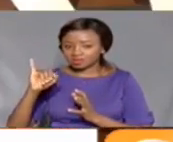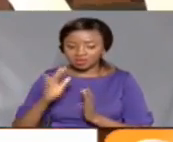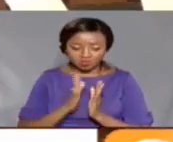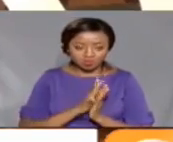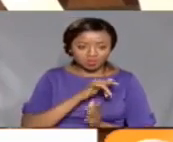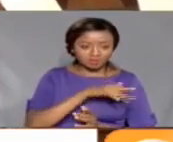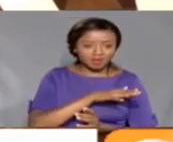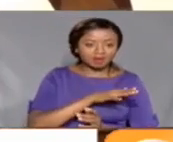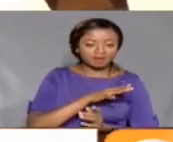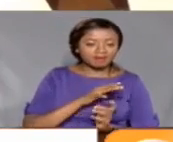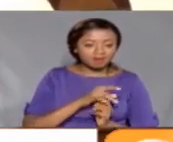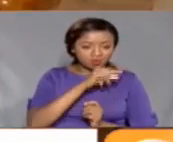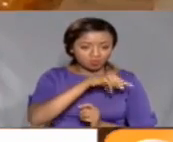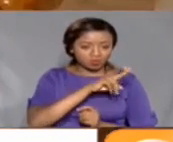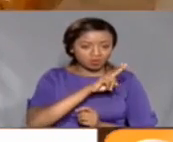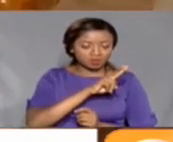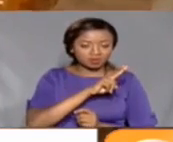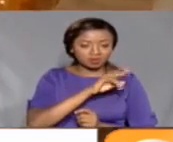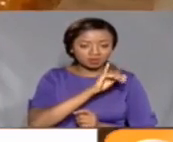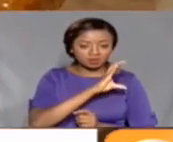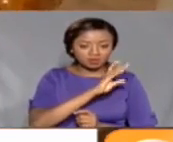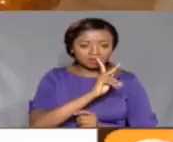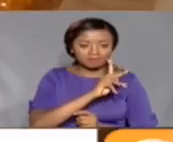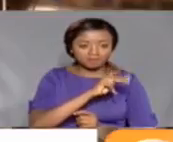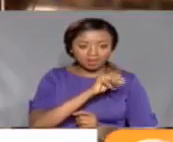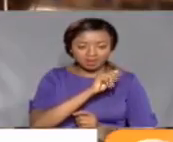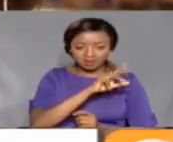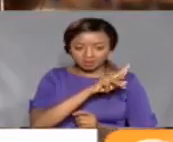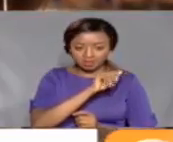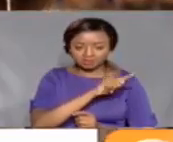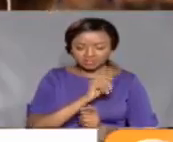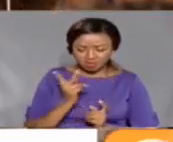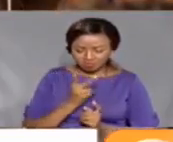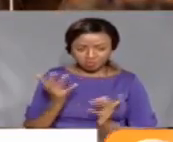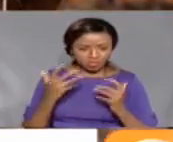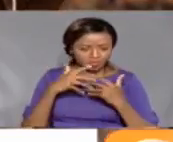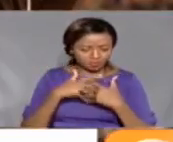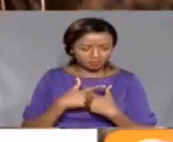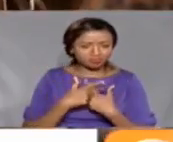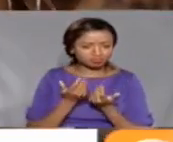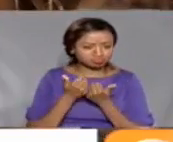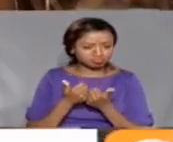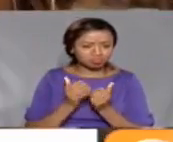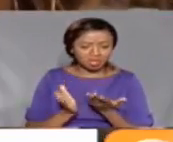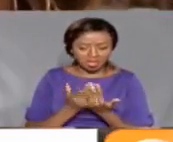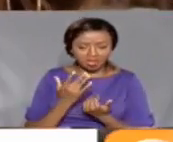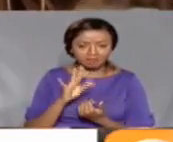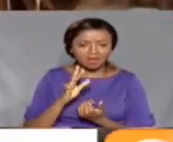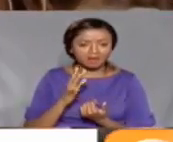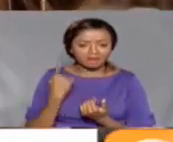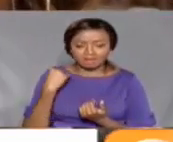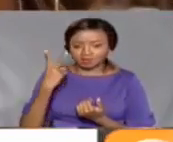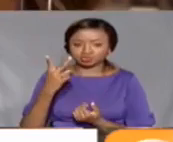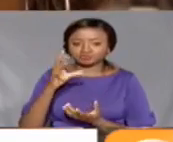edge, making it the 3rd largest retailer in Kenya. It was a strategic merger because previous to